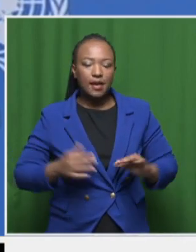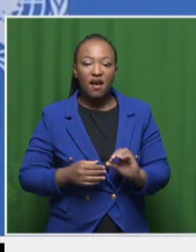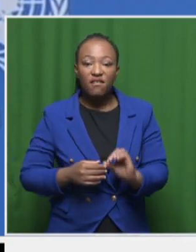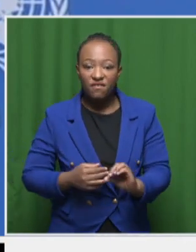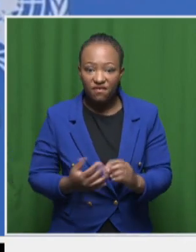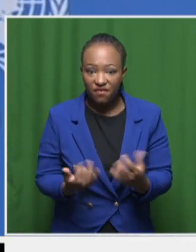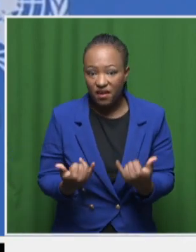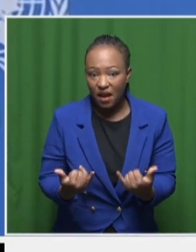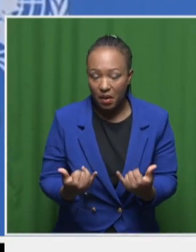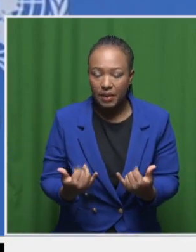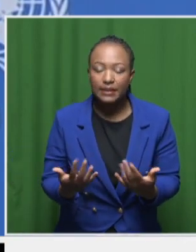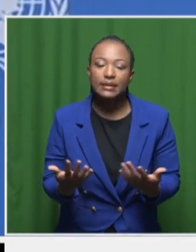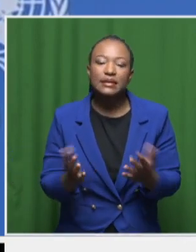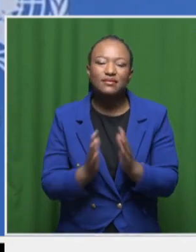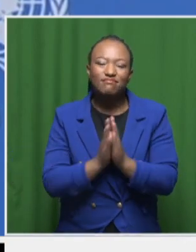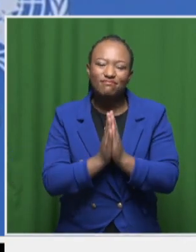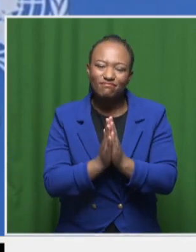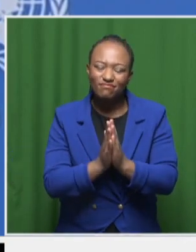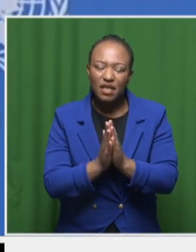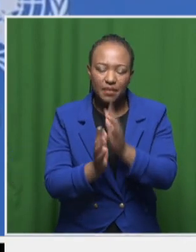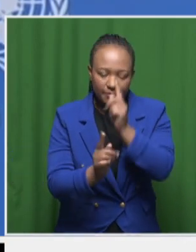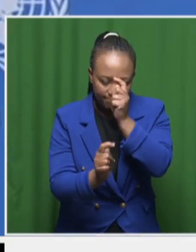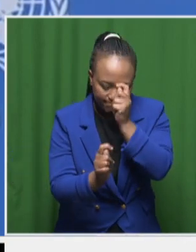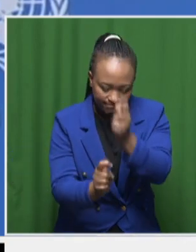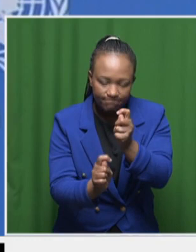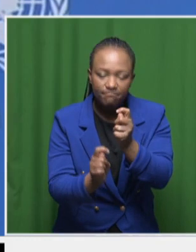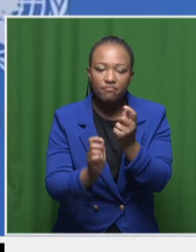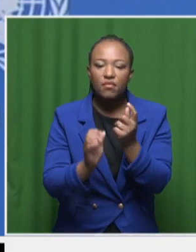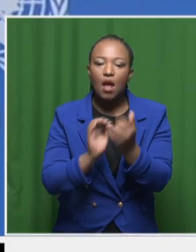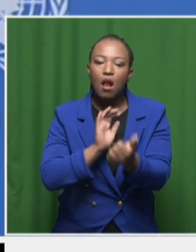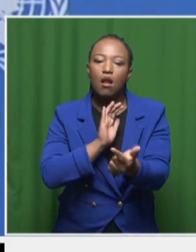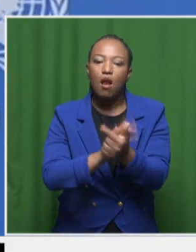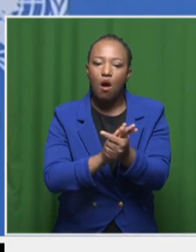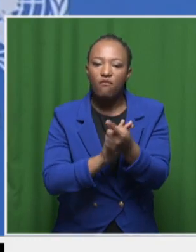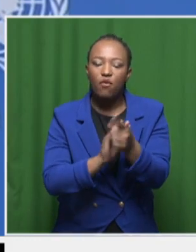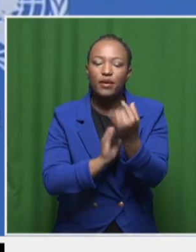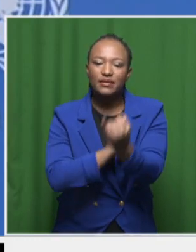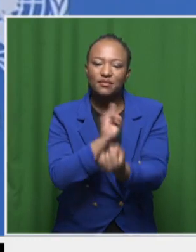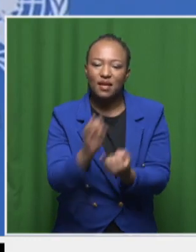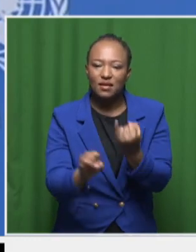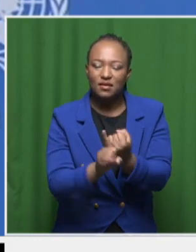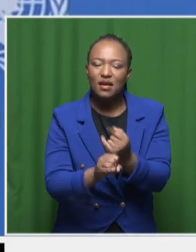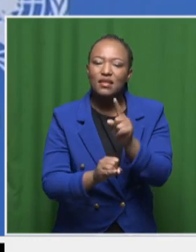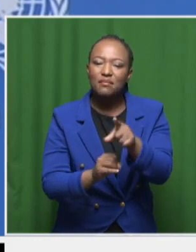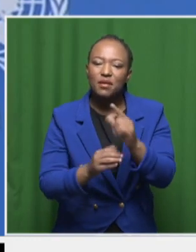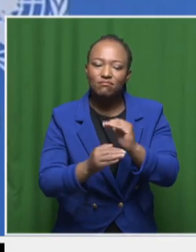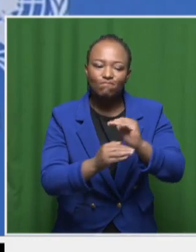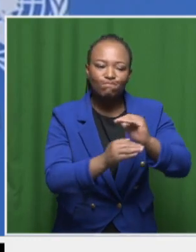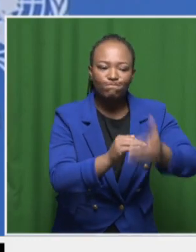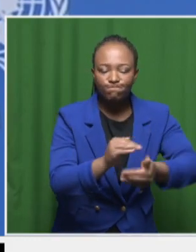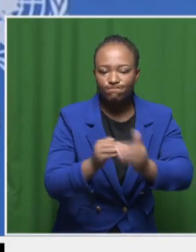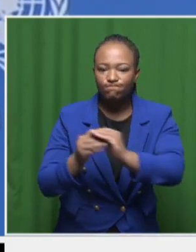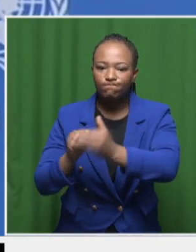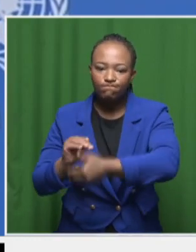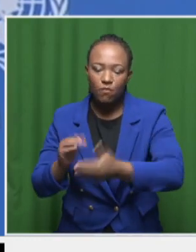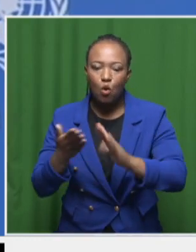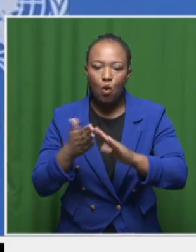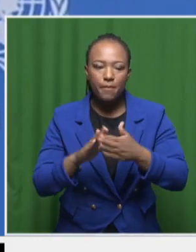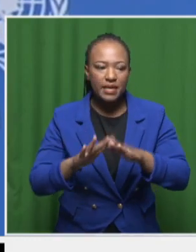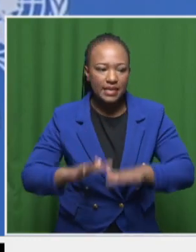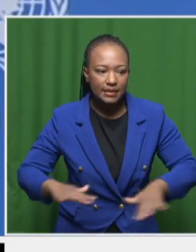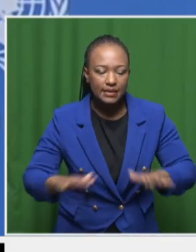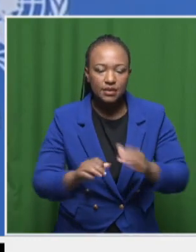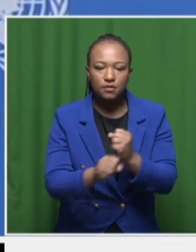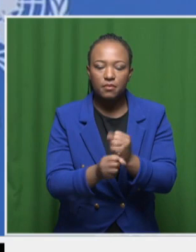conflict that they must respect international law. They are obliged to protect civilians and ensure the safety and security of all